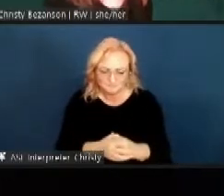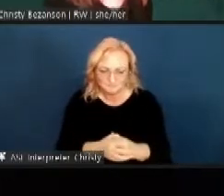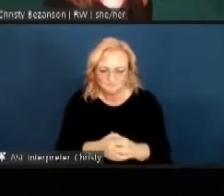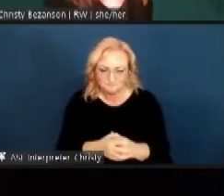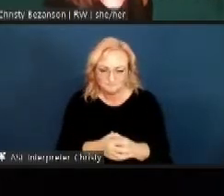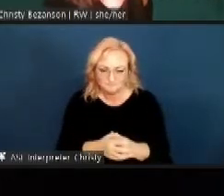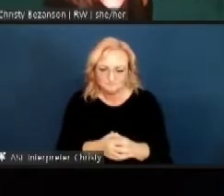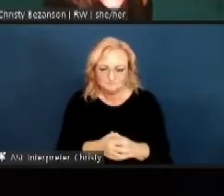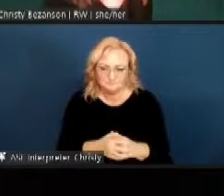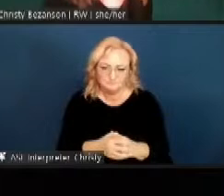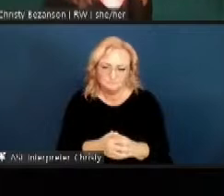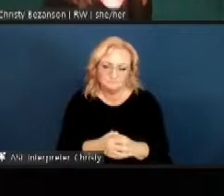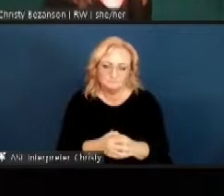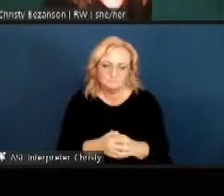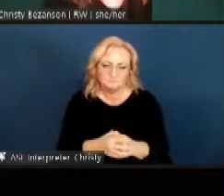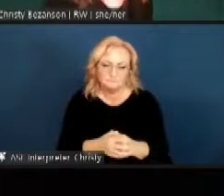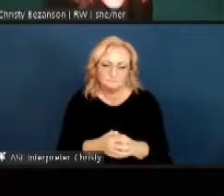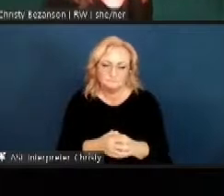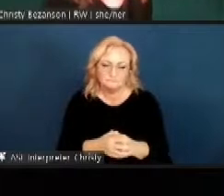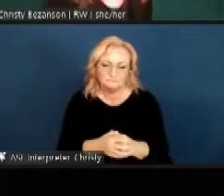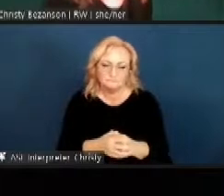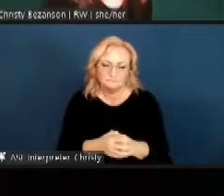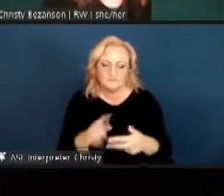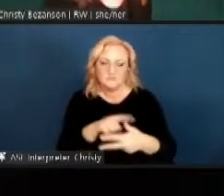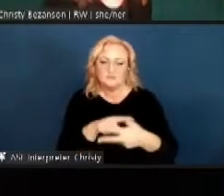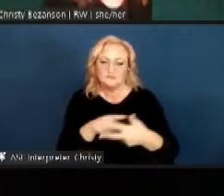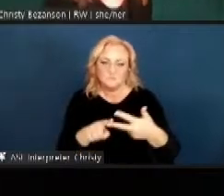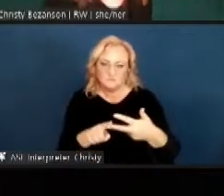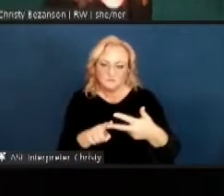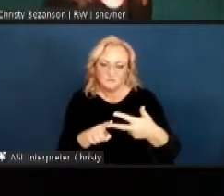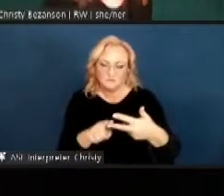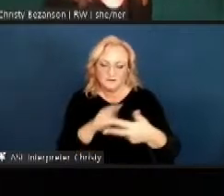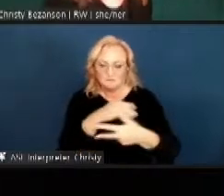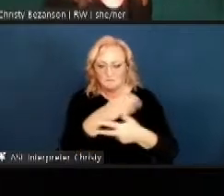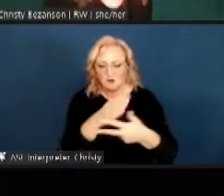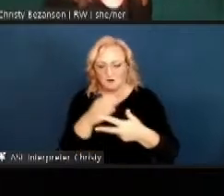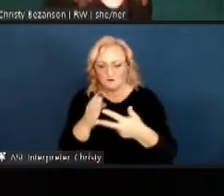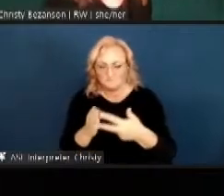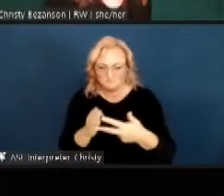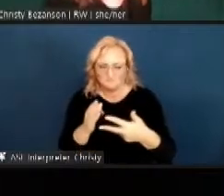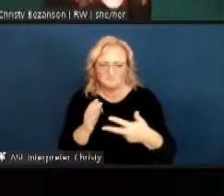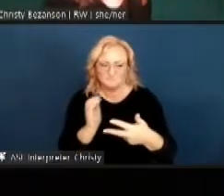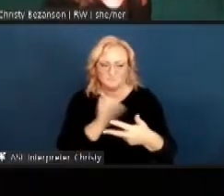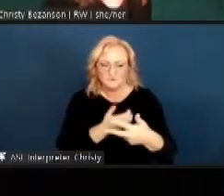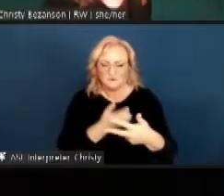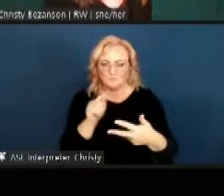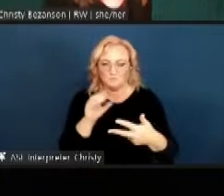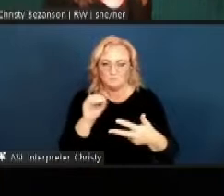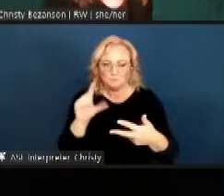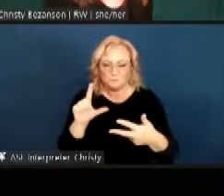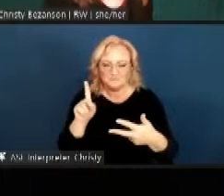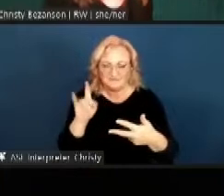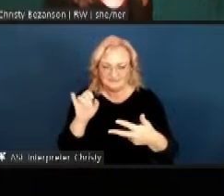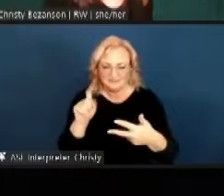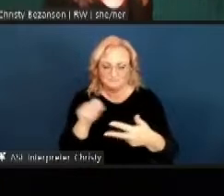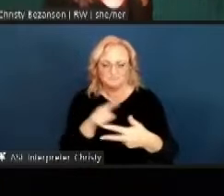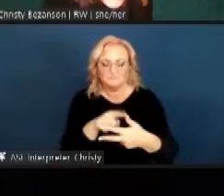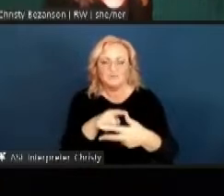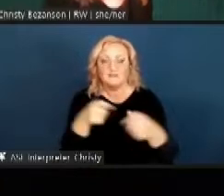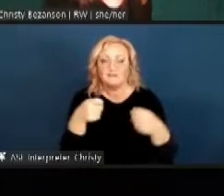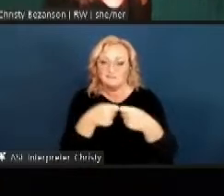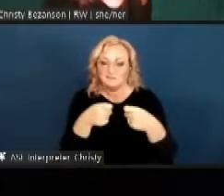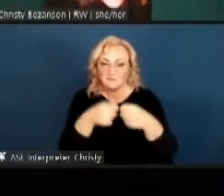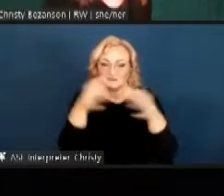So we kind of are taking a three-prong approach to the toolkit. So I've talked a little bit about this electronic